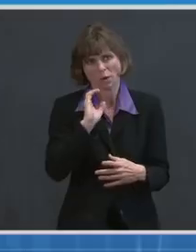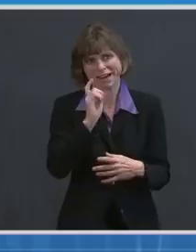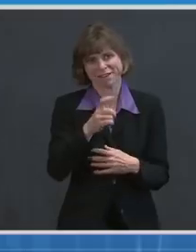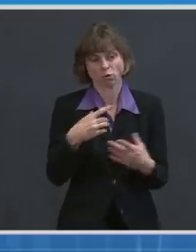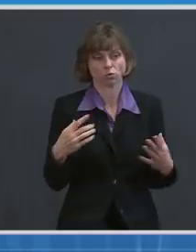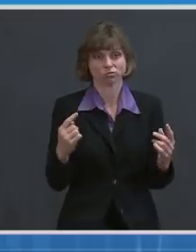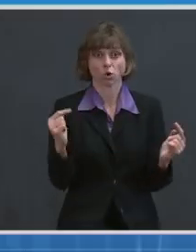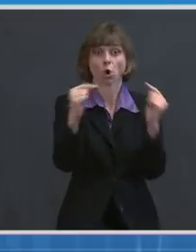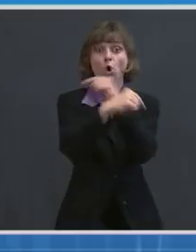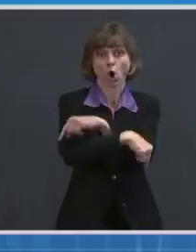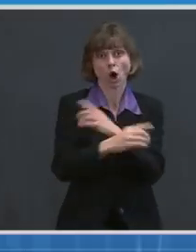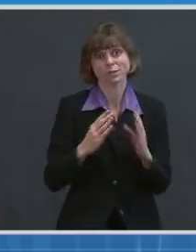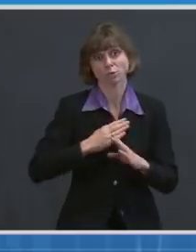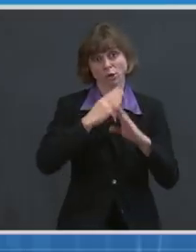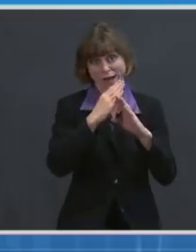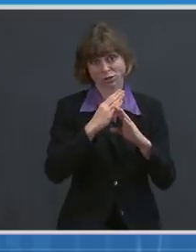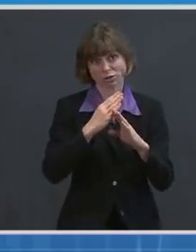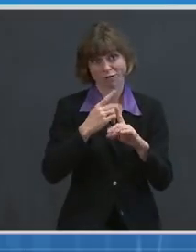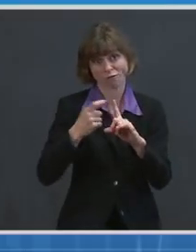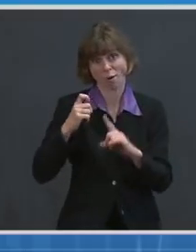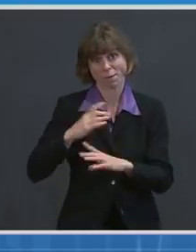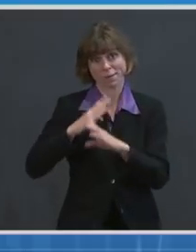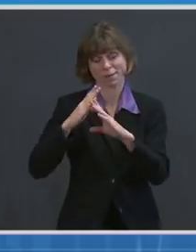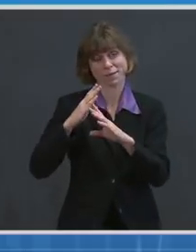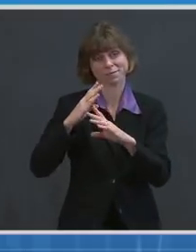protection against the variant.